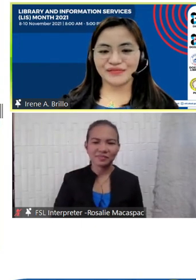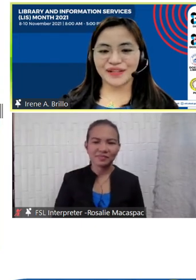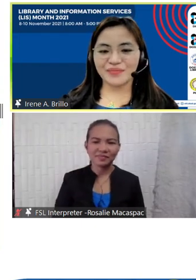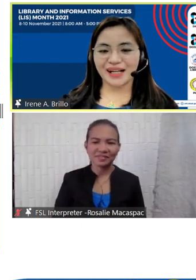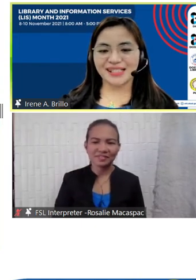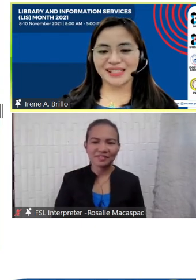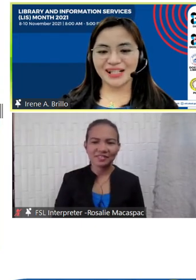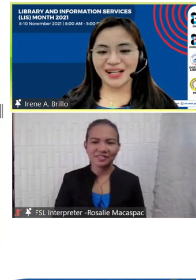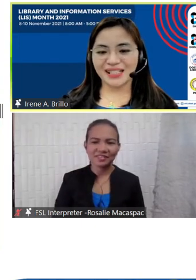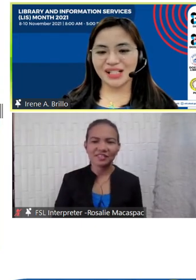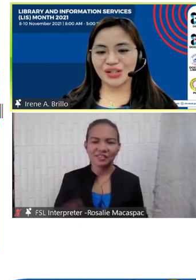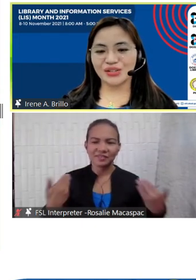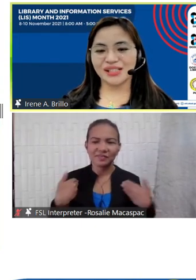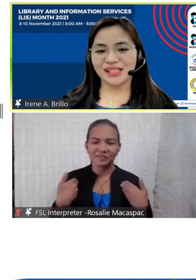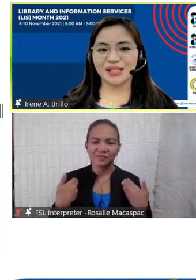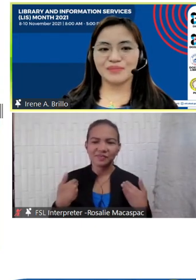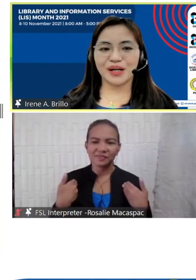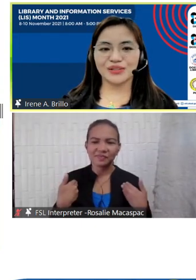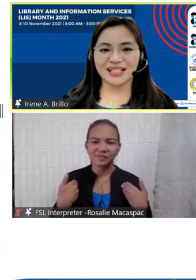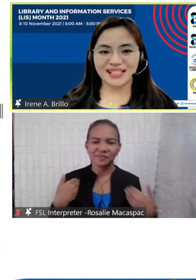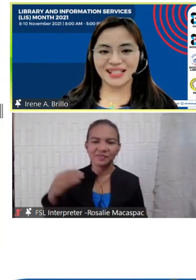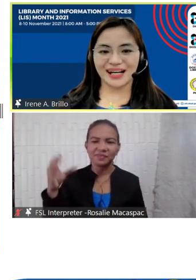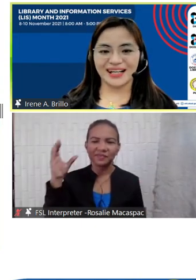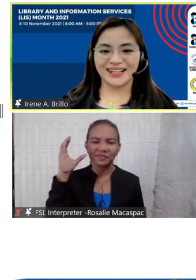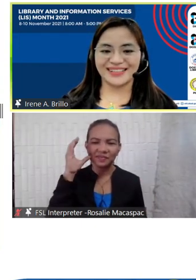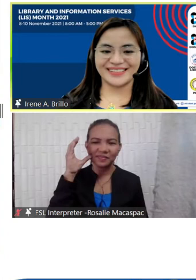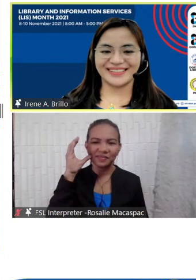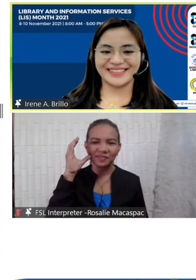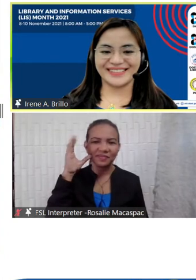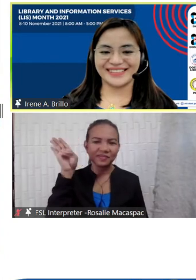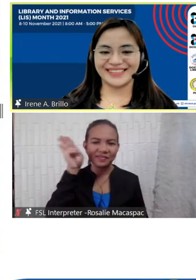We have from Cassandra Nicole G. Bautista.